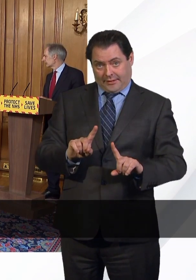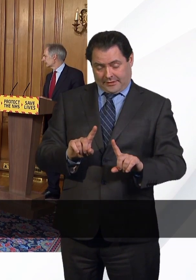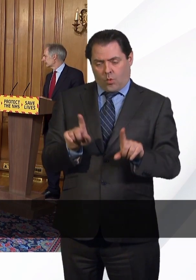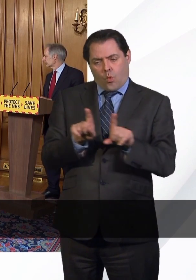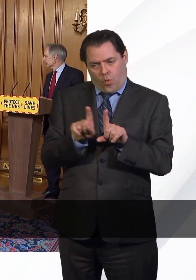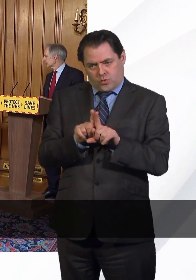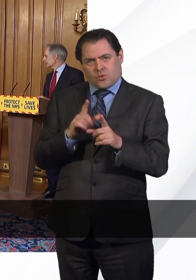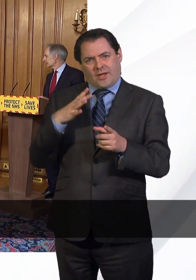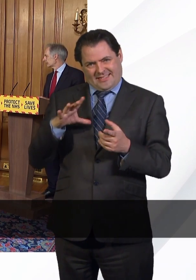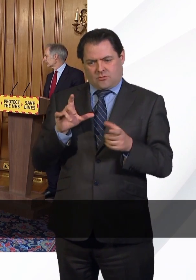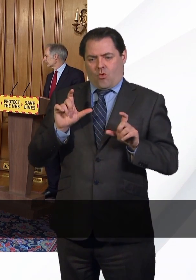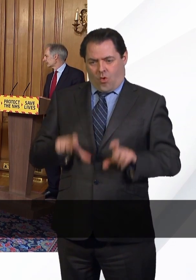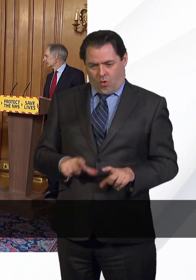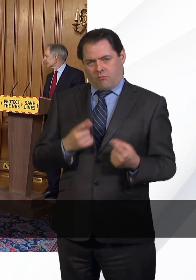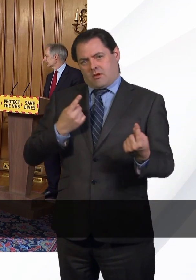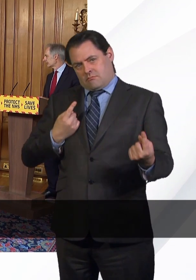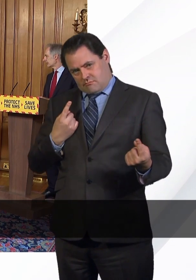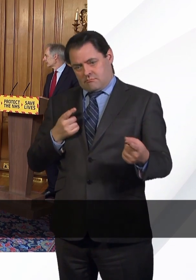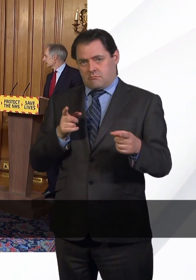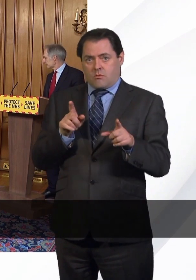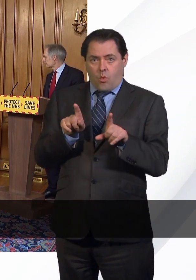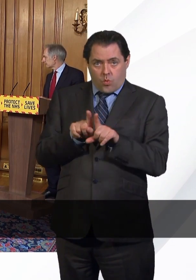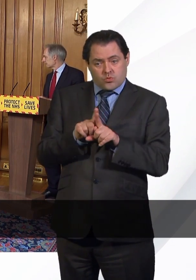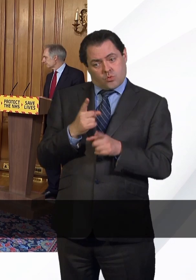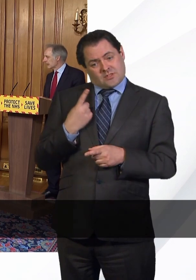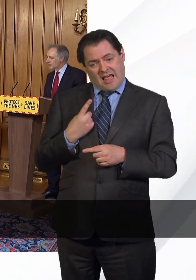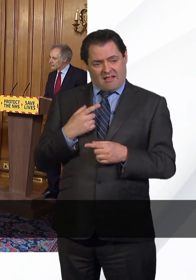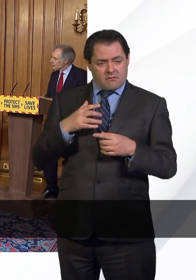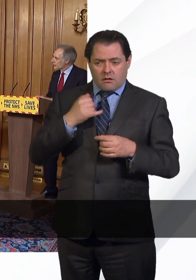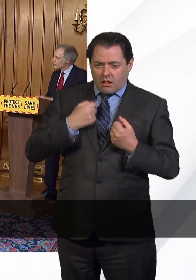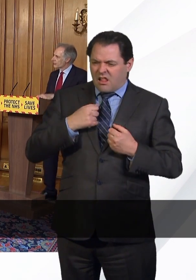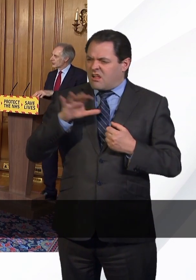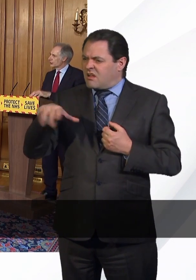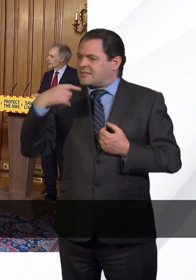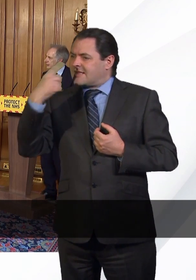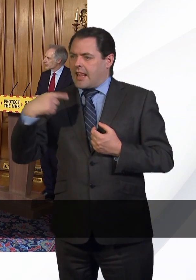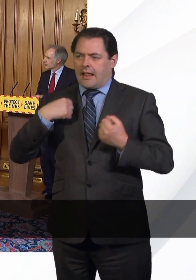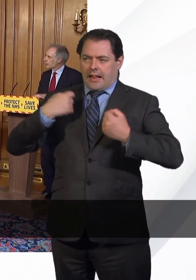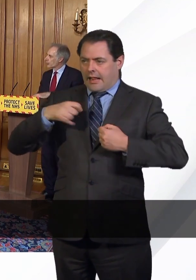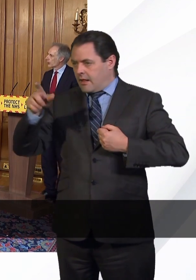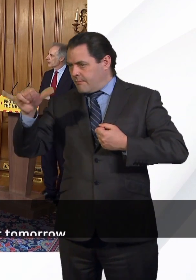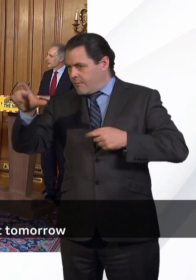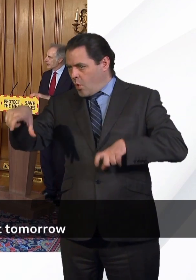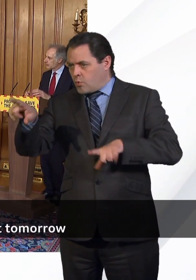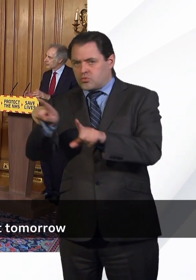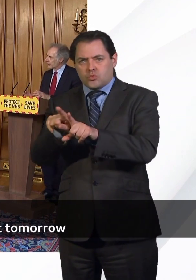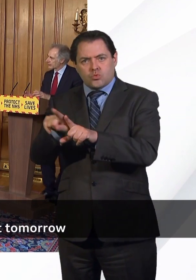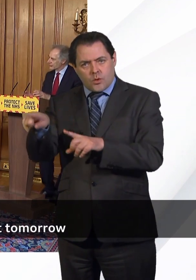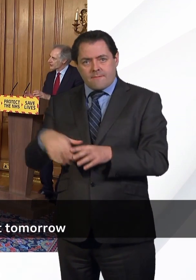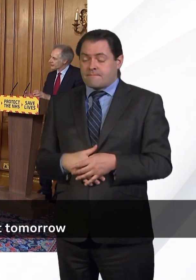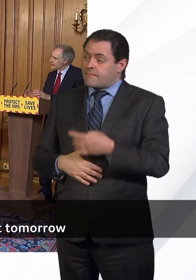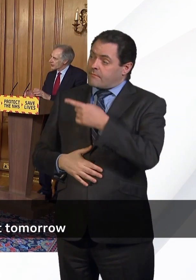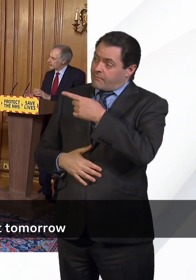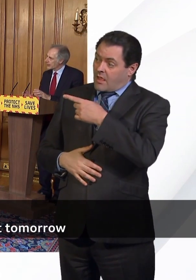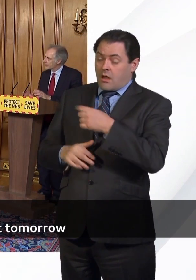way to do contact tracing yourself. John. Yeah, so Tom, it's a really good point, well made. The app is very exciting, and the